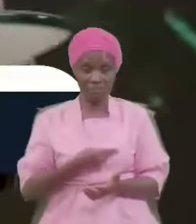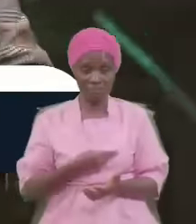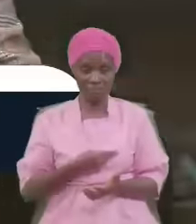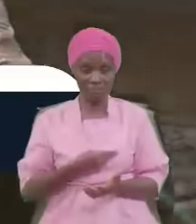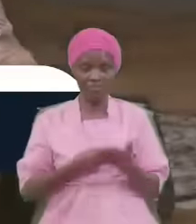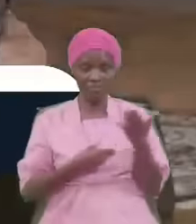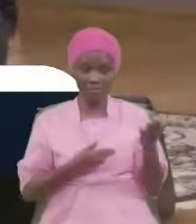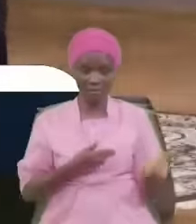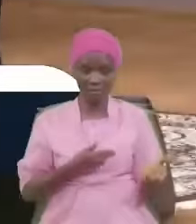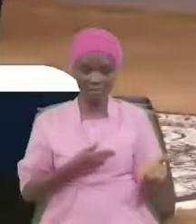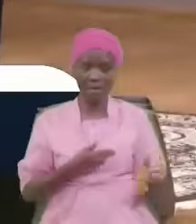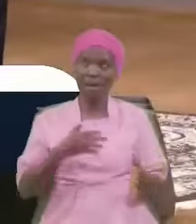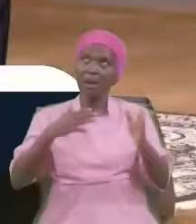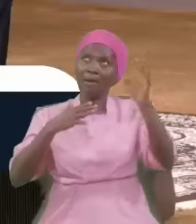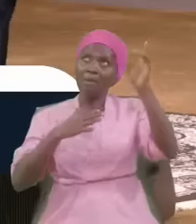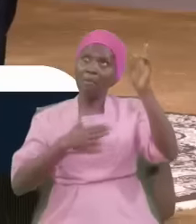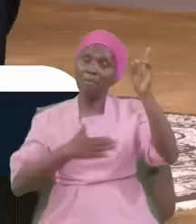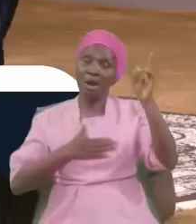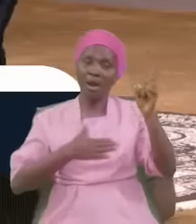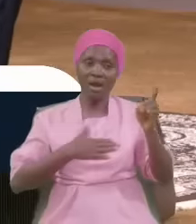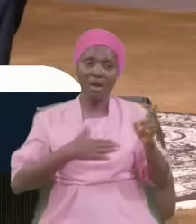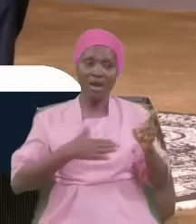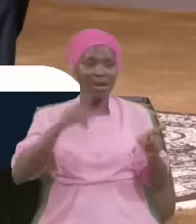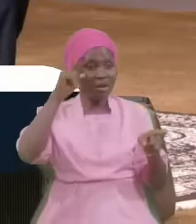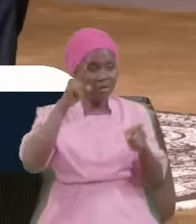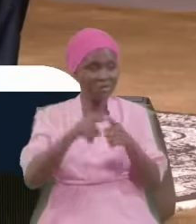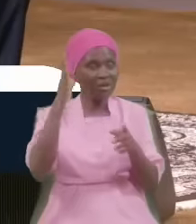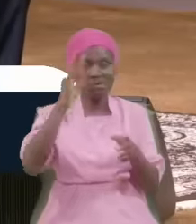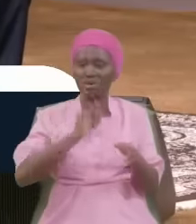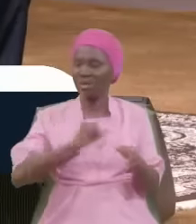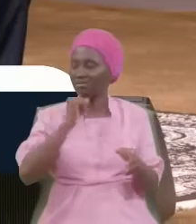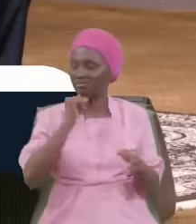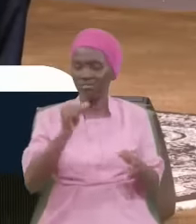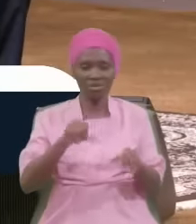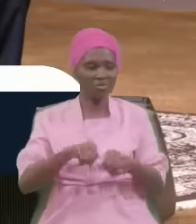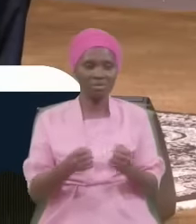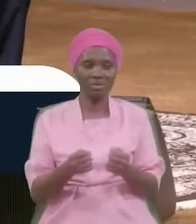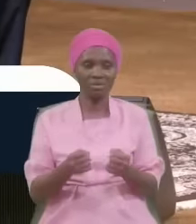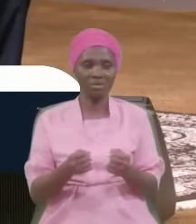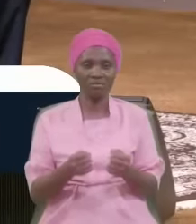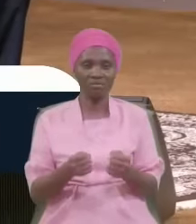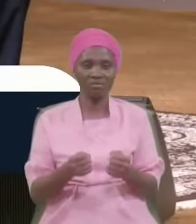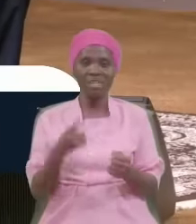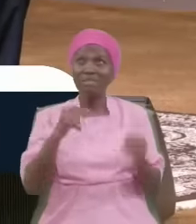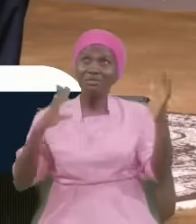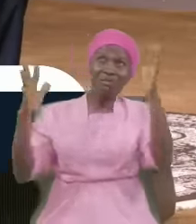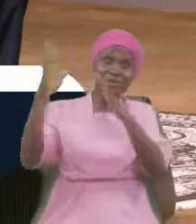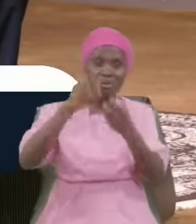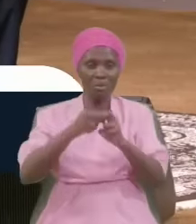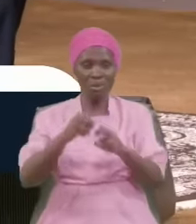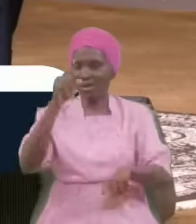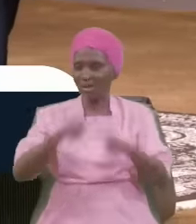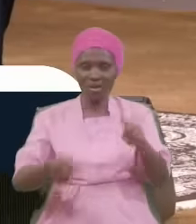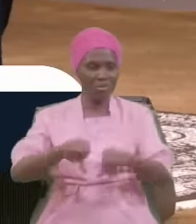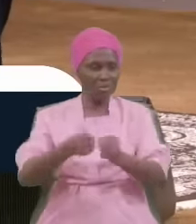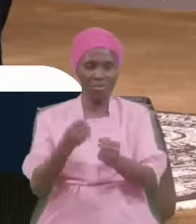there, my covenant will I not break. The storm cannot break the covenant